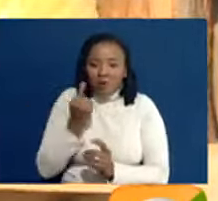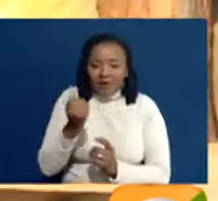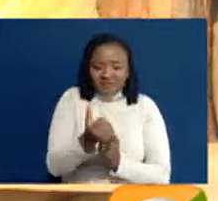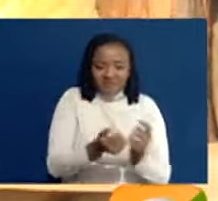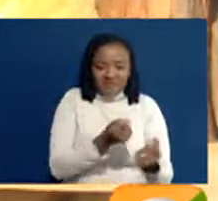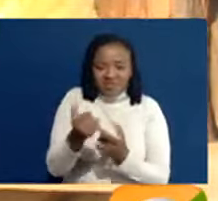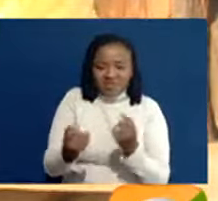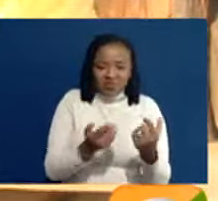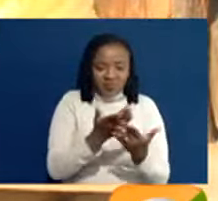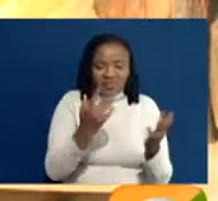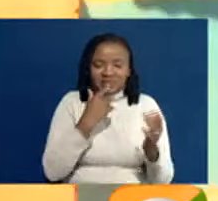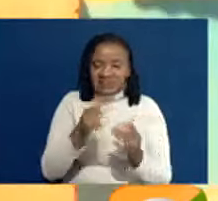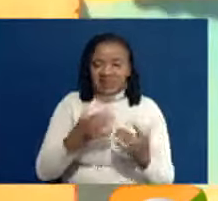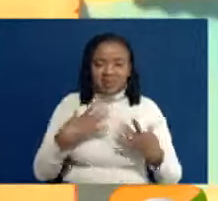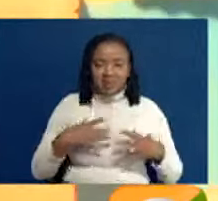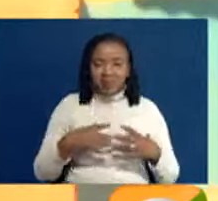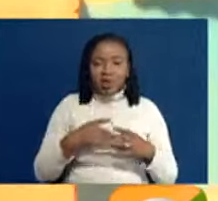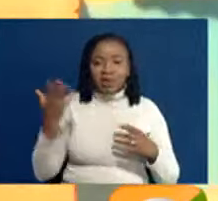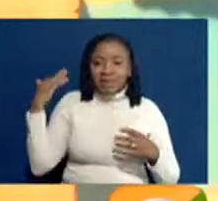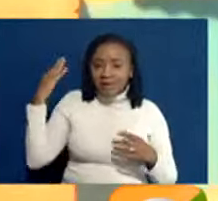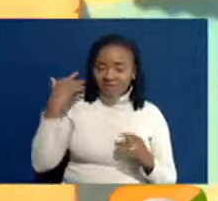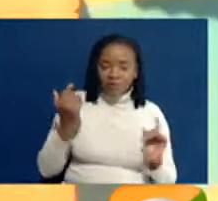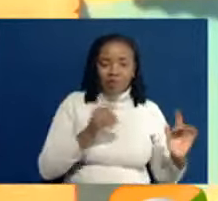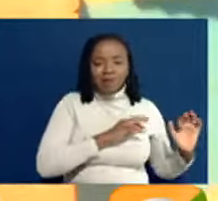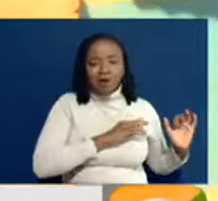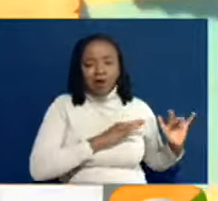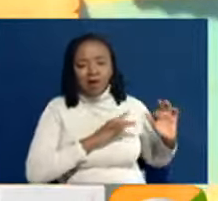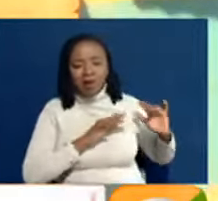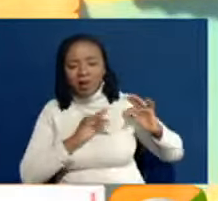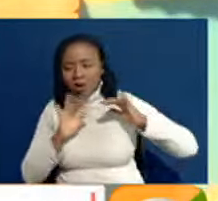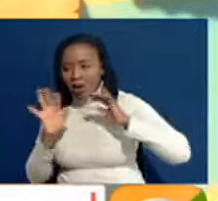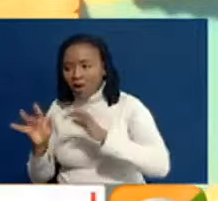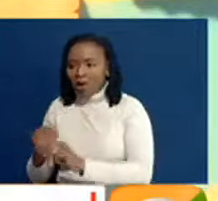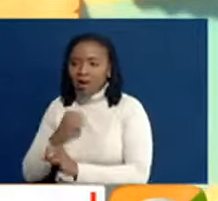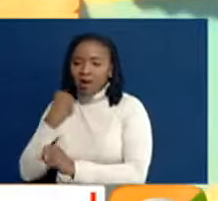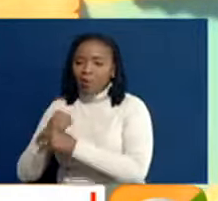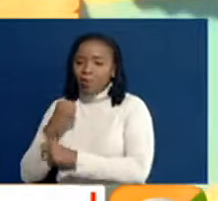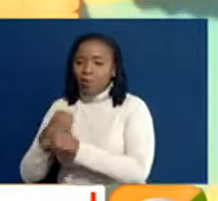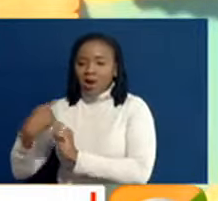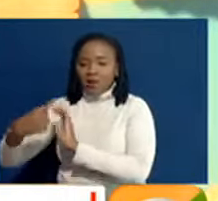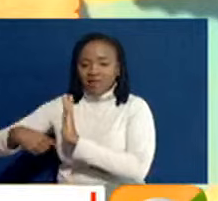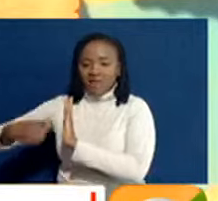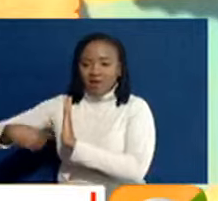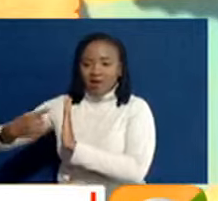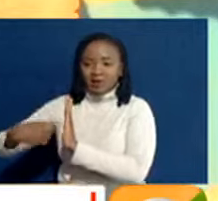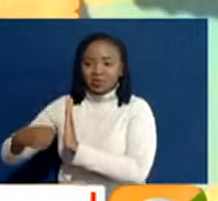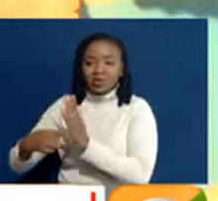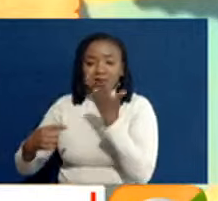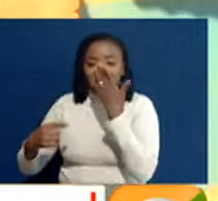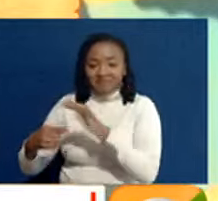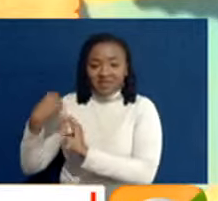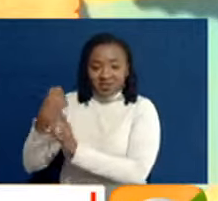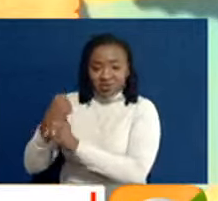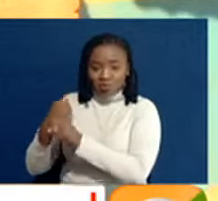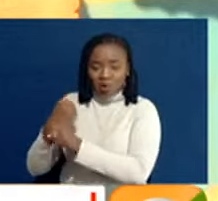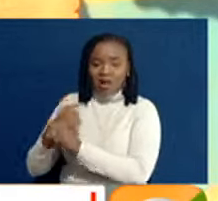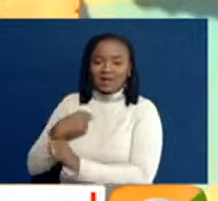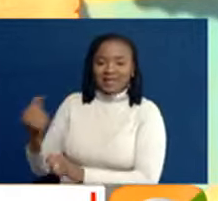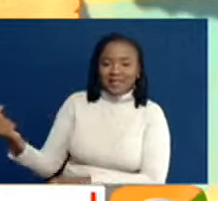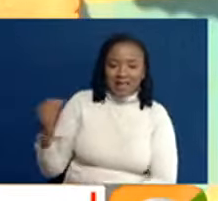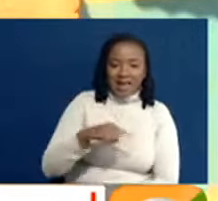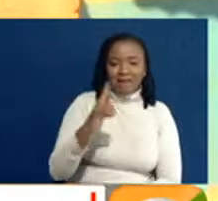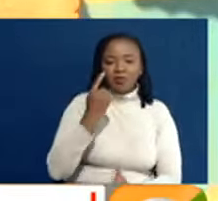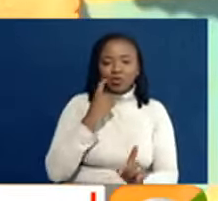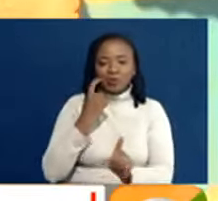complaining of low sales. Watu walikuwa wanakuja hapa wanafanya hapa Mumias Company, wanatoka huko wanakuja wananunua mboga, si